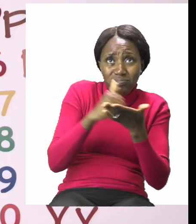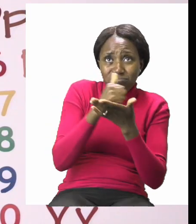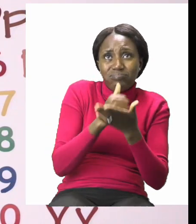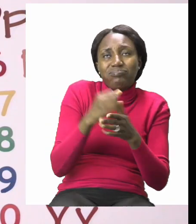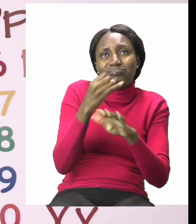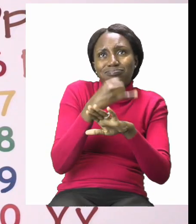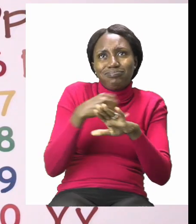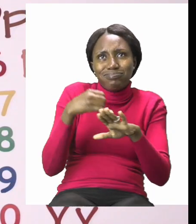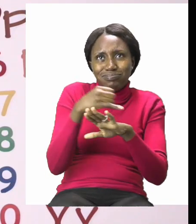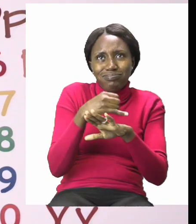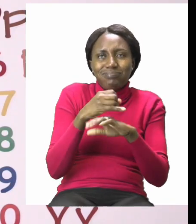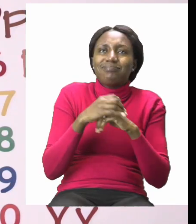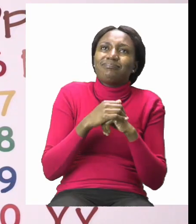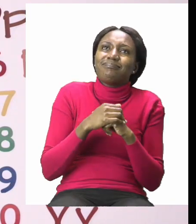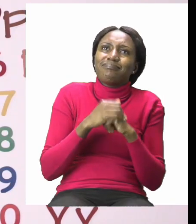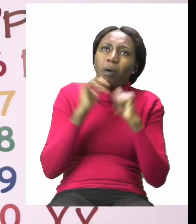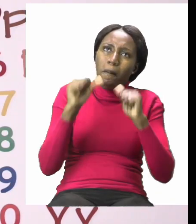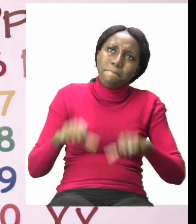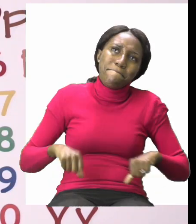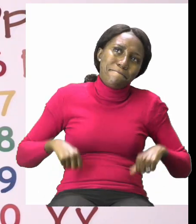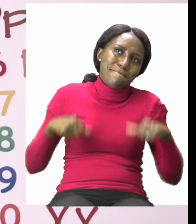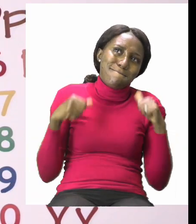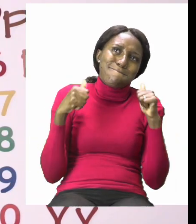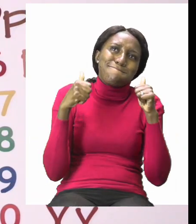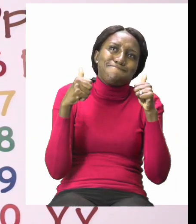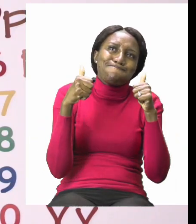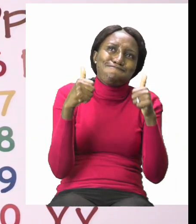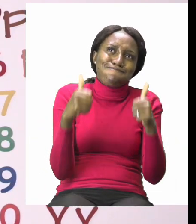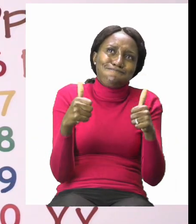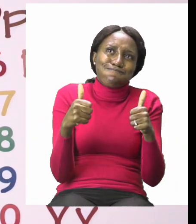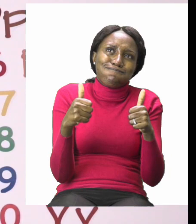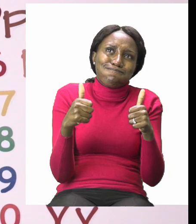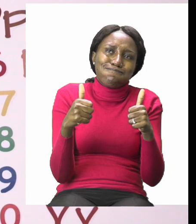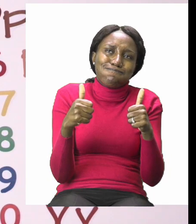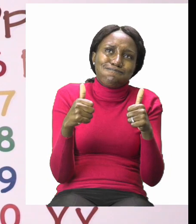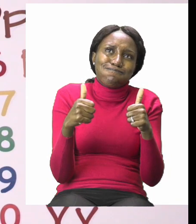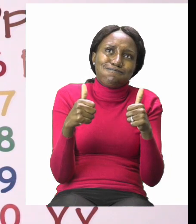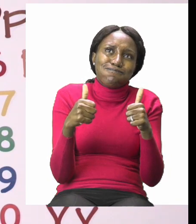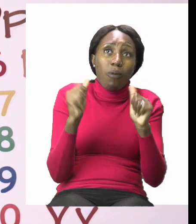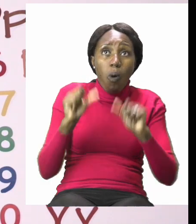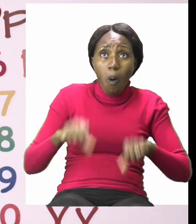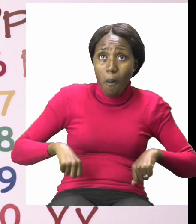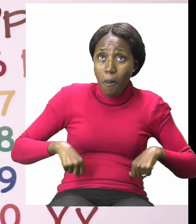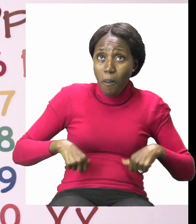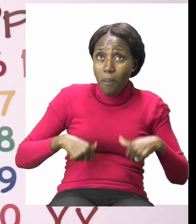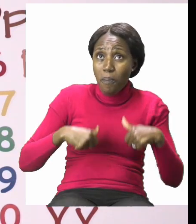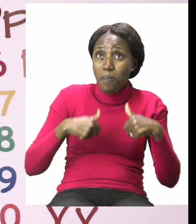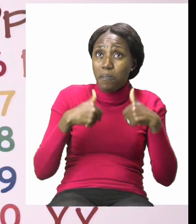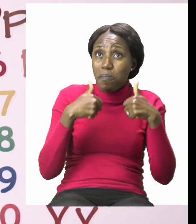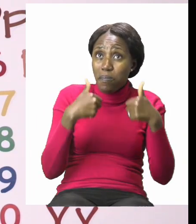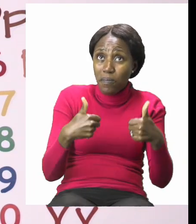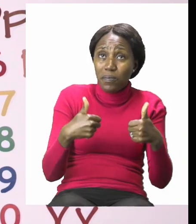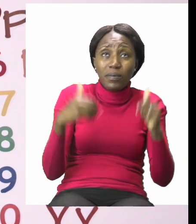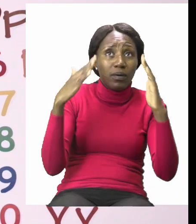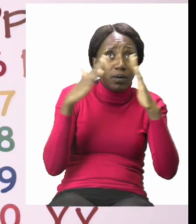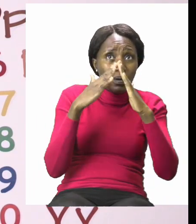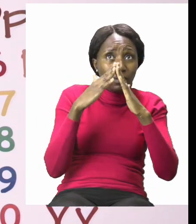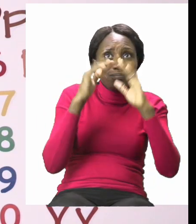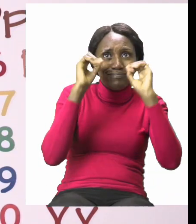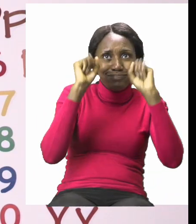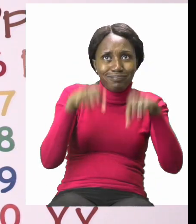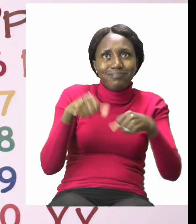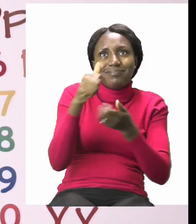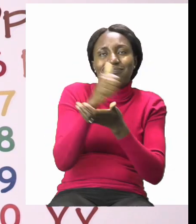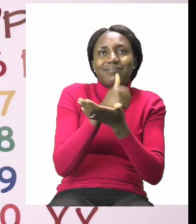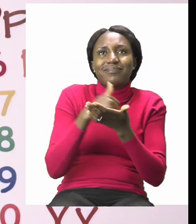so we can stay healthy. And a clean house is a healthy house. Now, you're going to